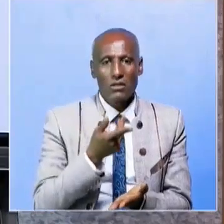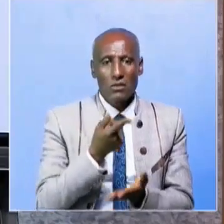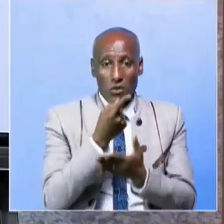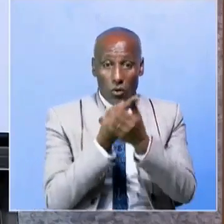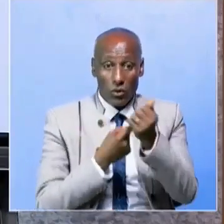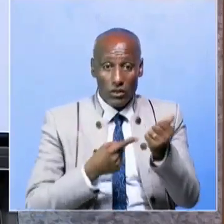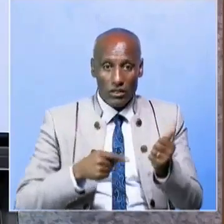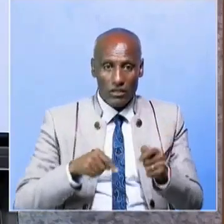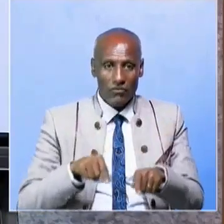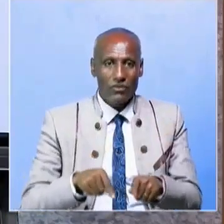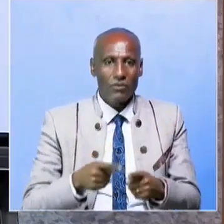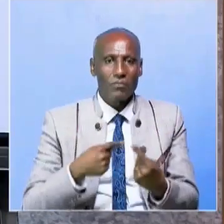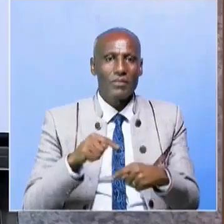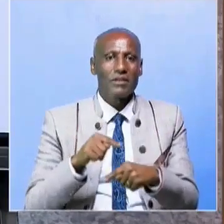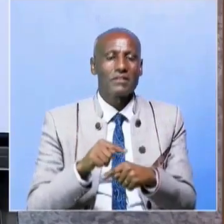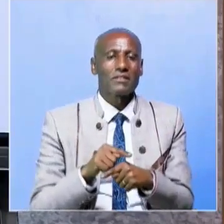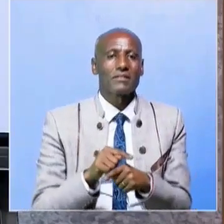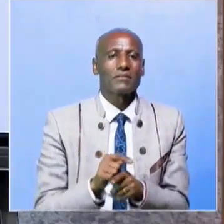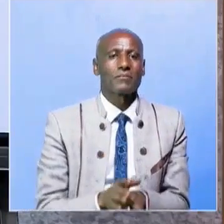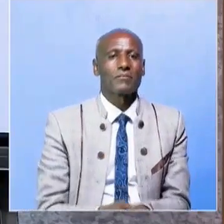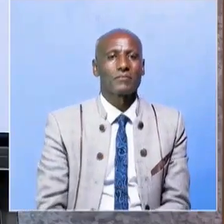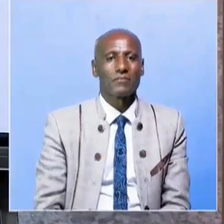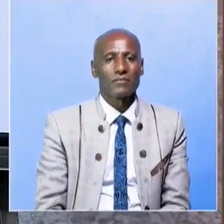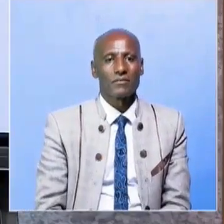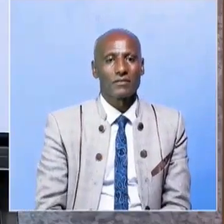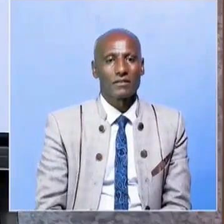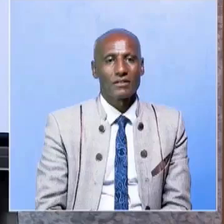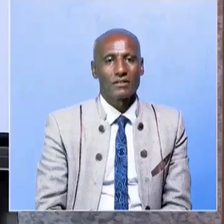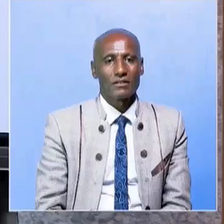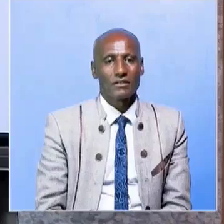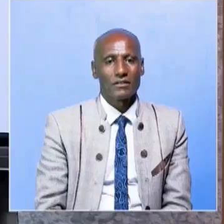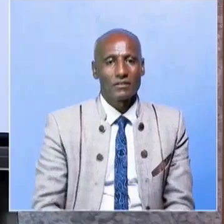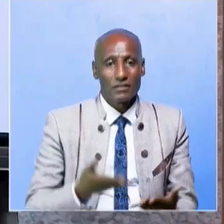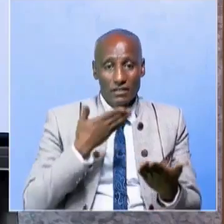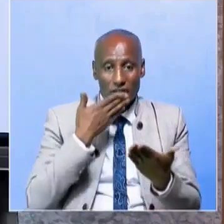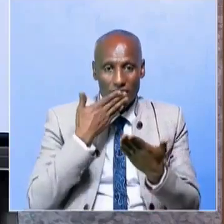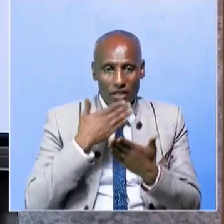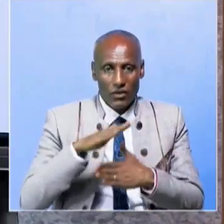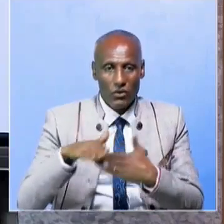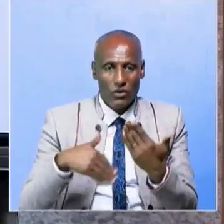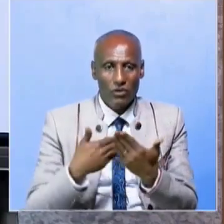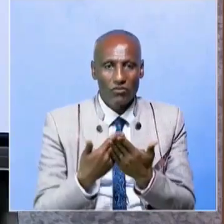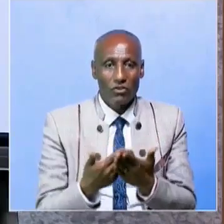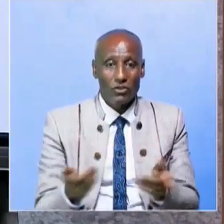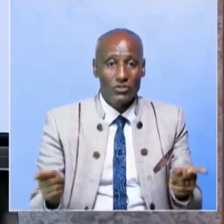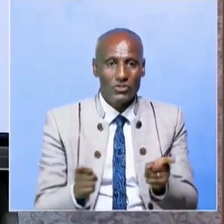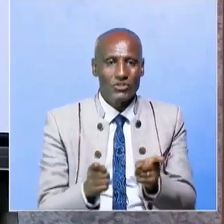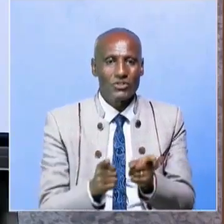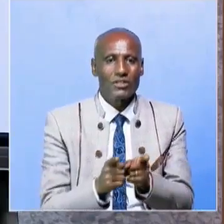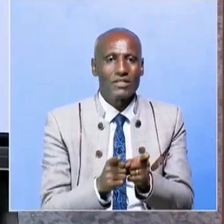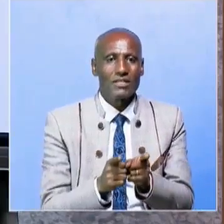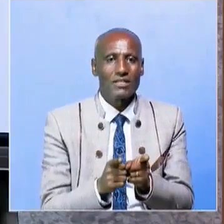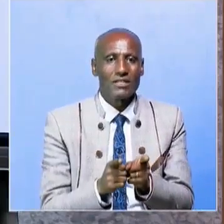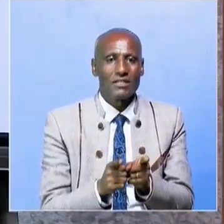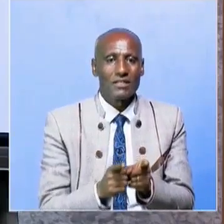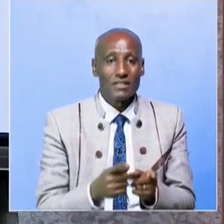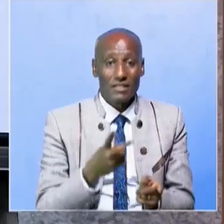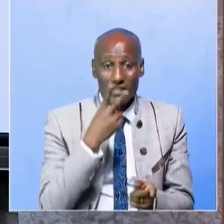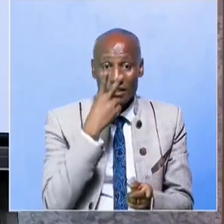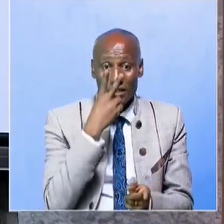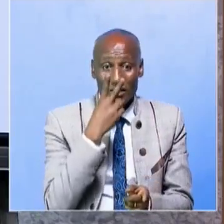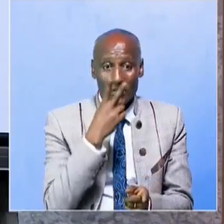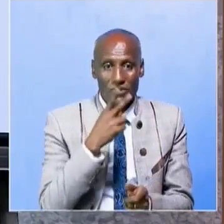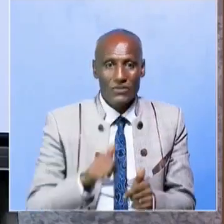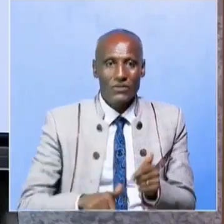it. That's how we become really good at language. Thank you all for joining in, and I'll see you next time.